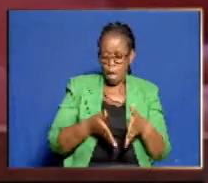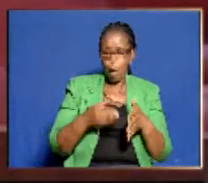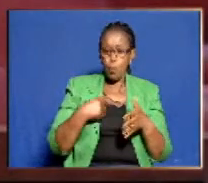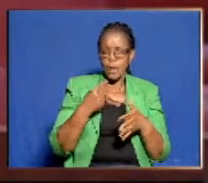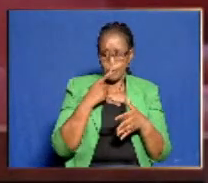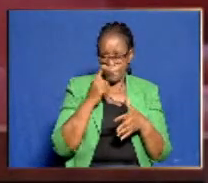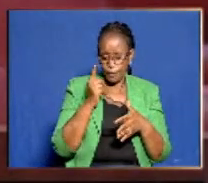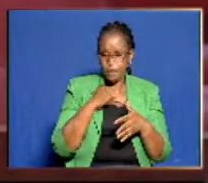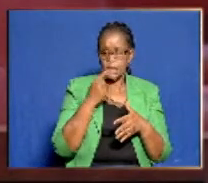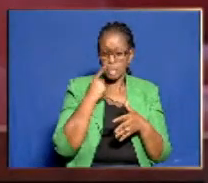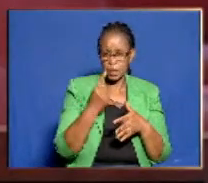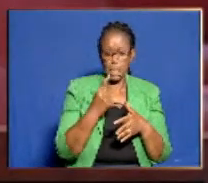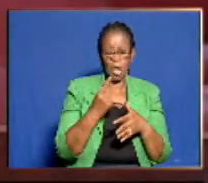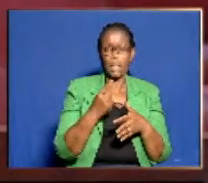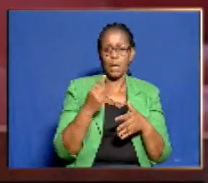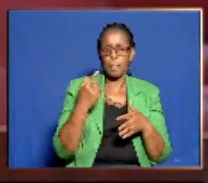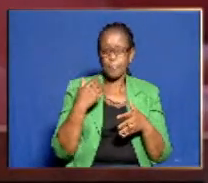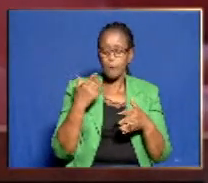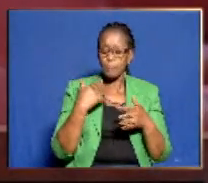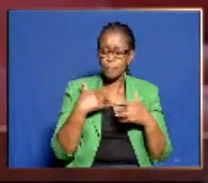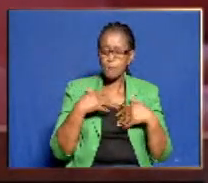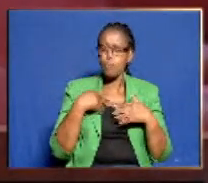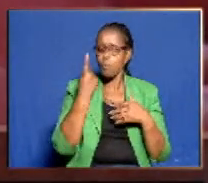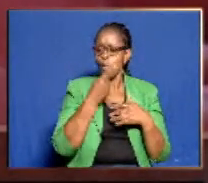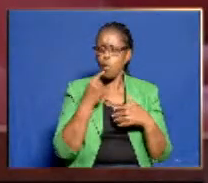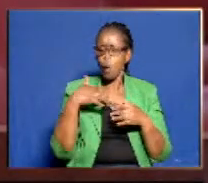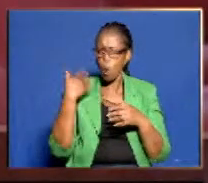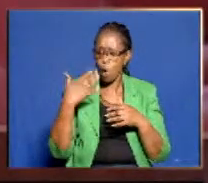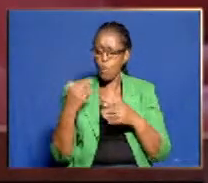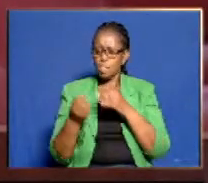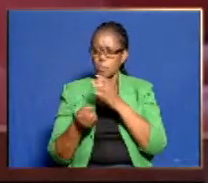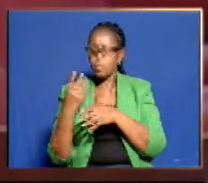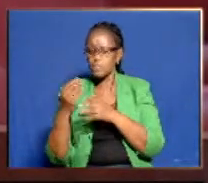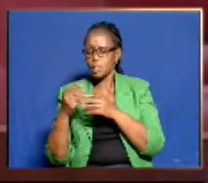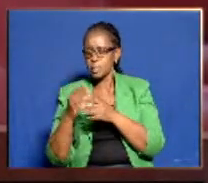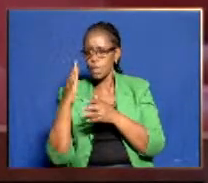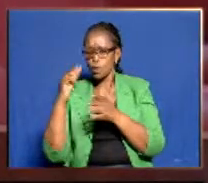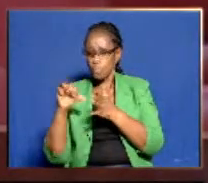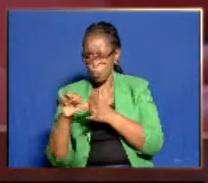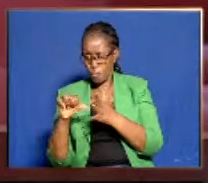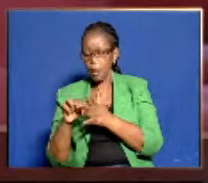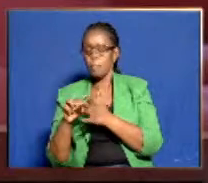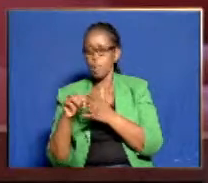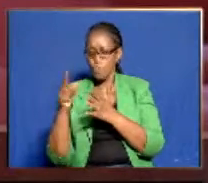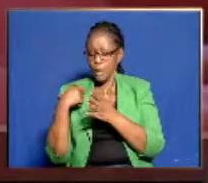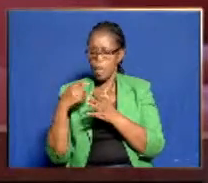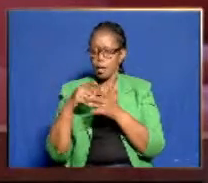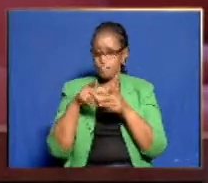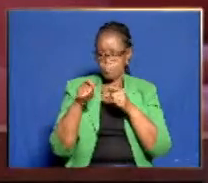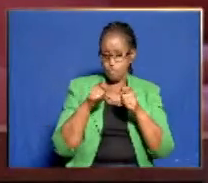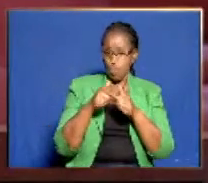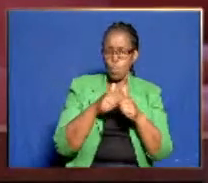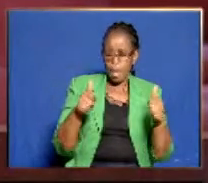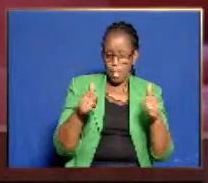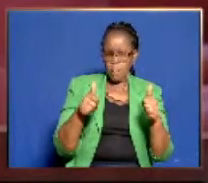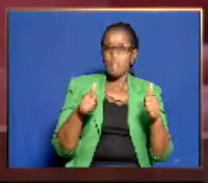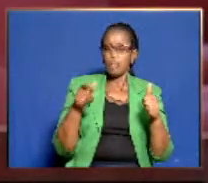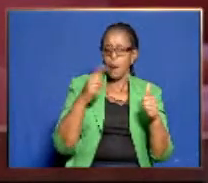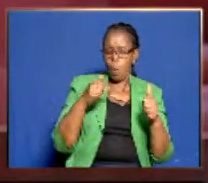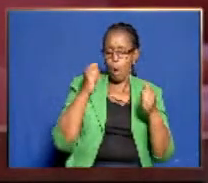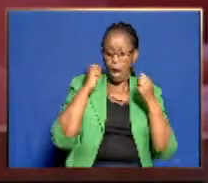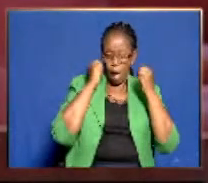threats the militants still pose to our people and our nation at large. Our forces remain alive to these